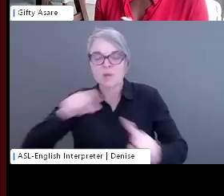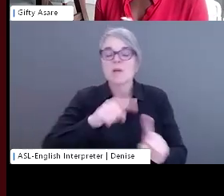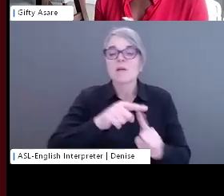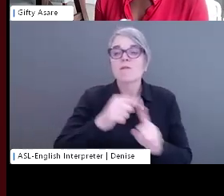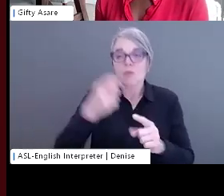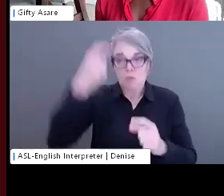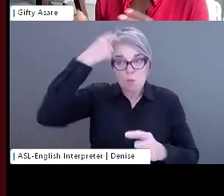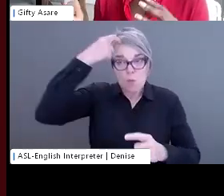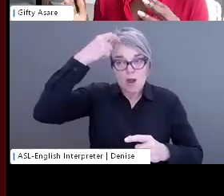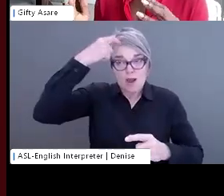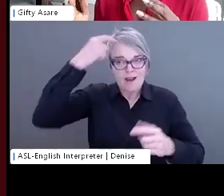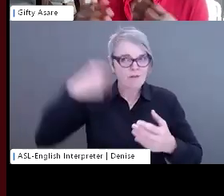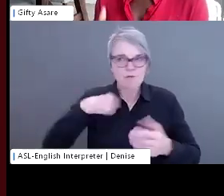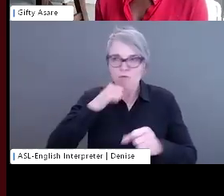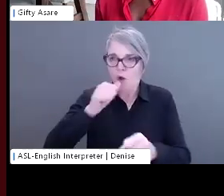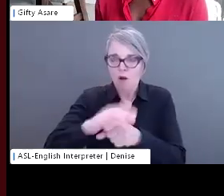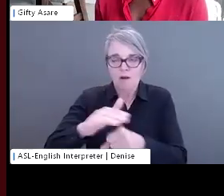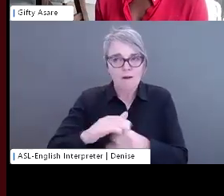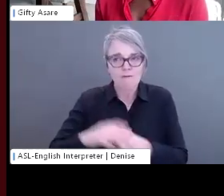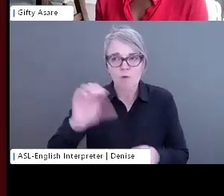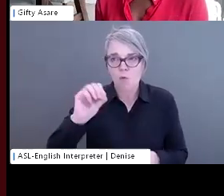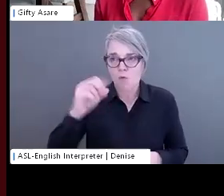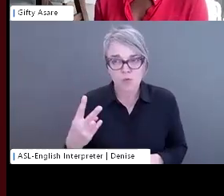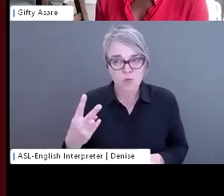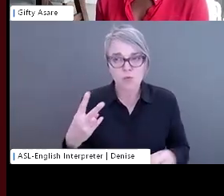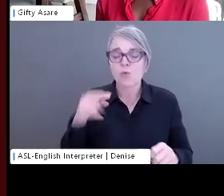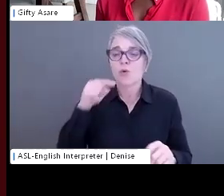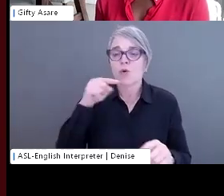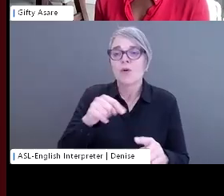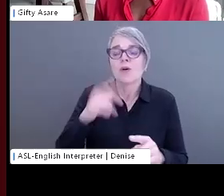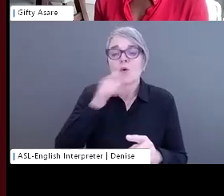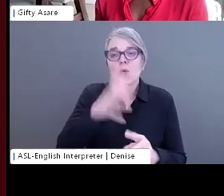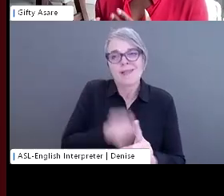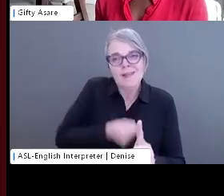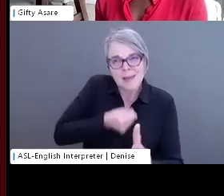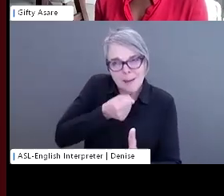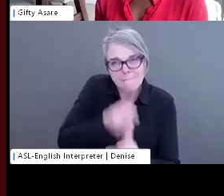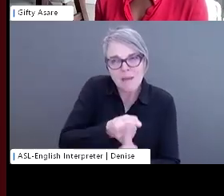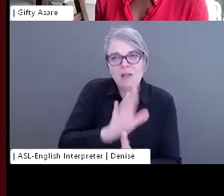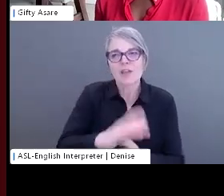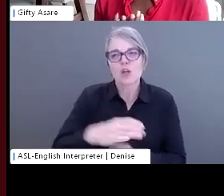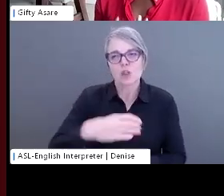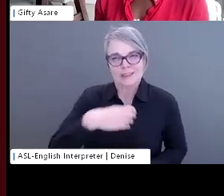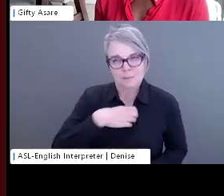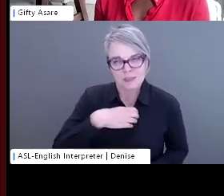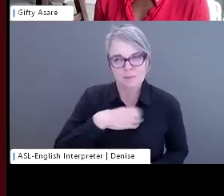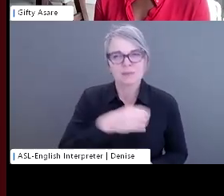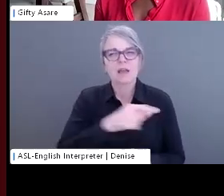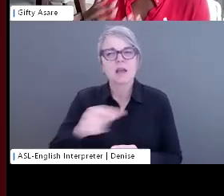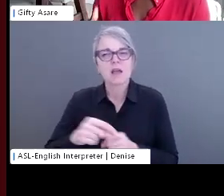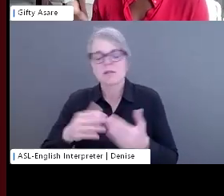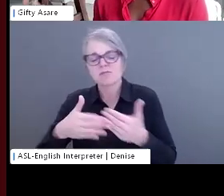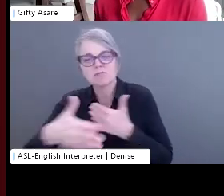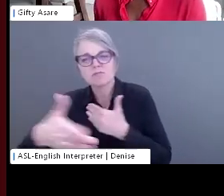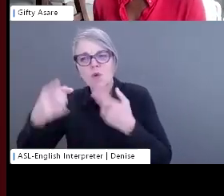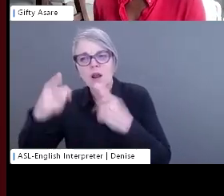not only on one's immediate symptoms and experiences, but when it comes to aging, what that loss of